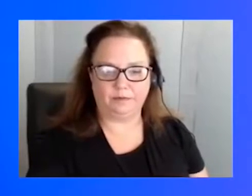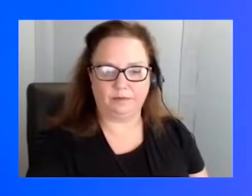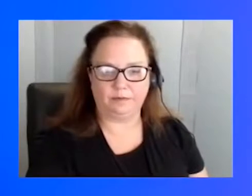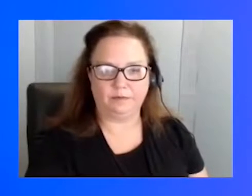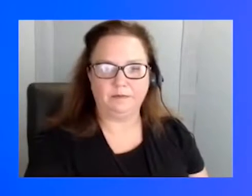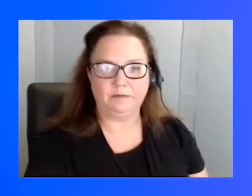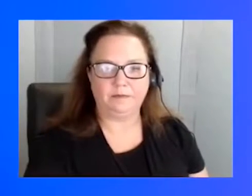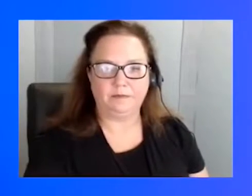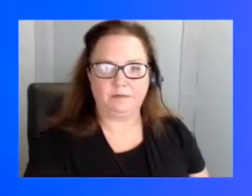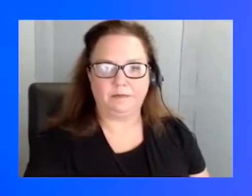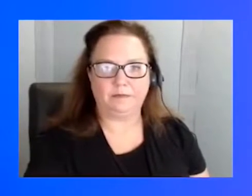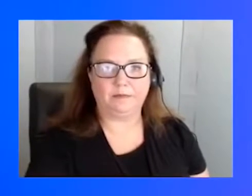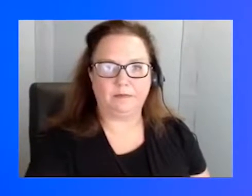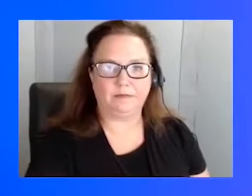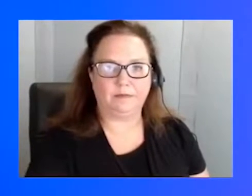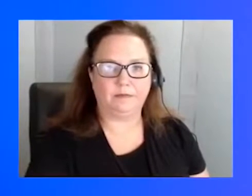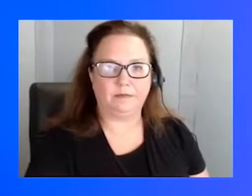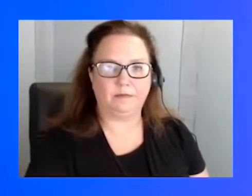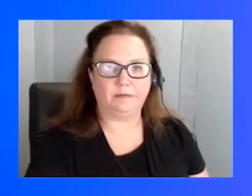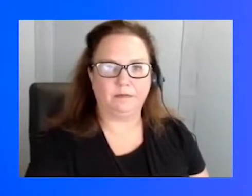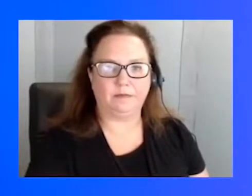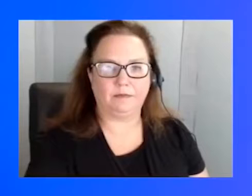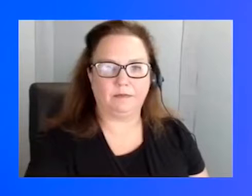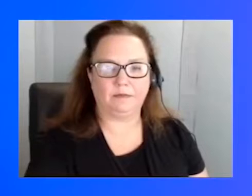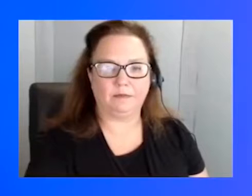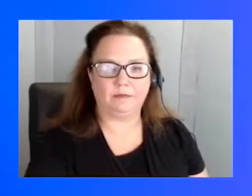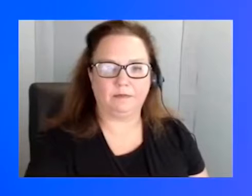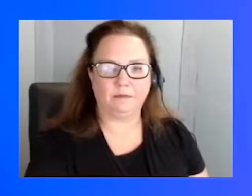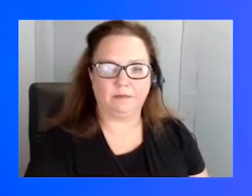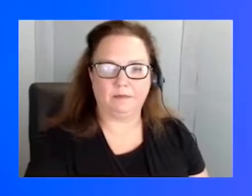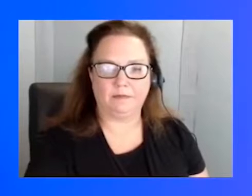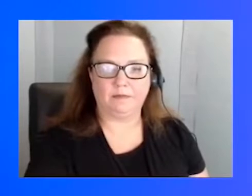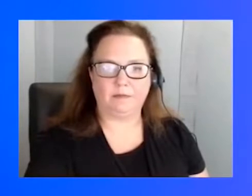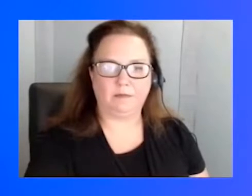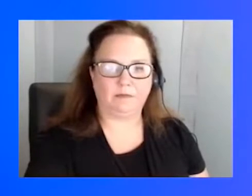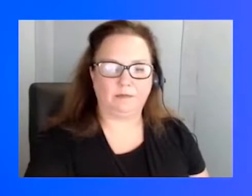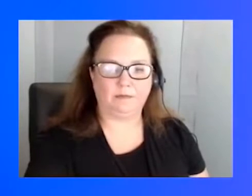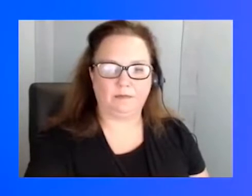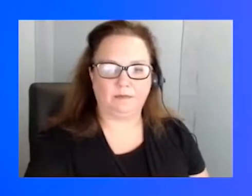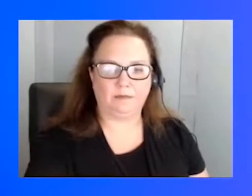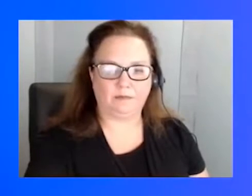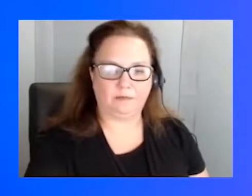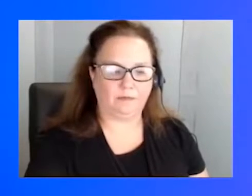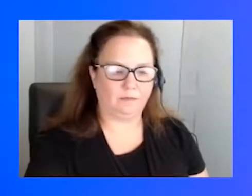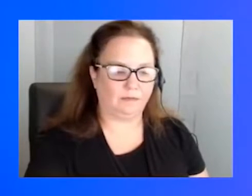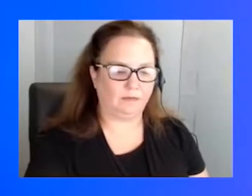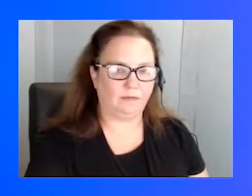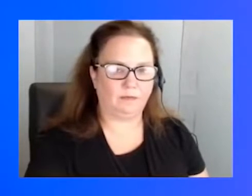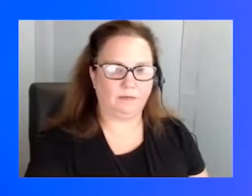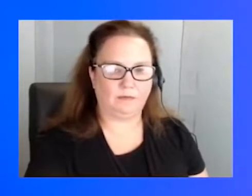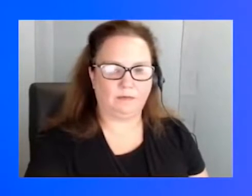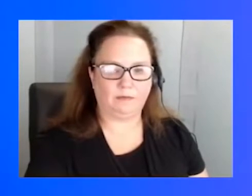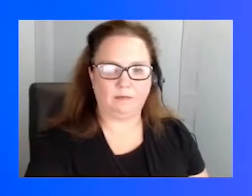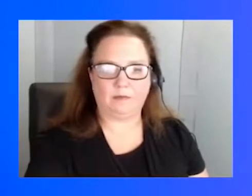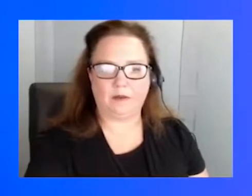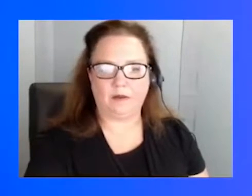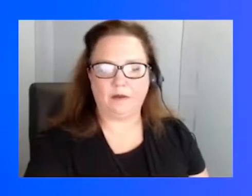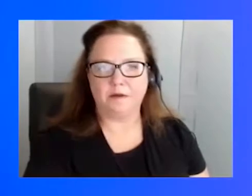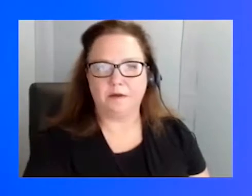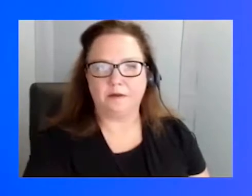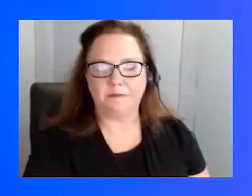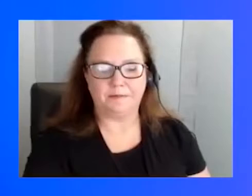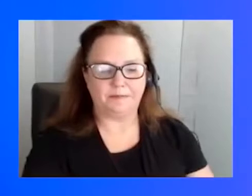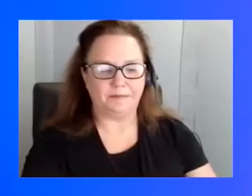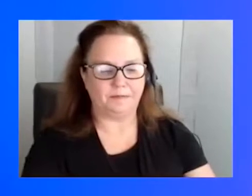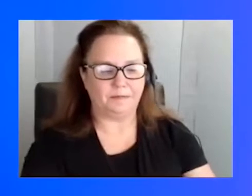No. All right. Let's get to our questions, Jill. Okay, so before we get to the printed ones.